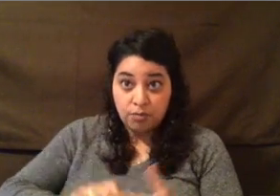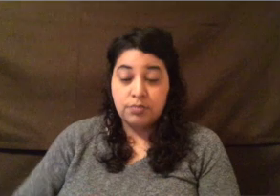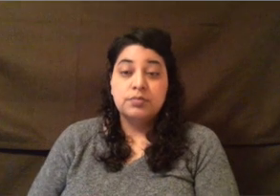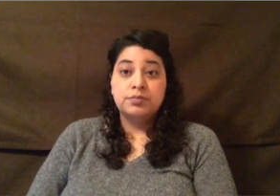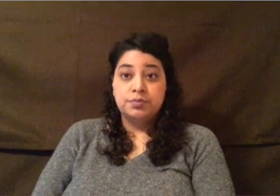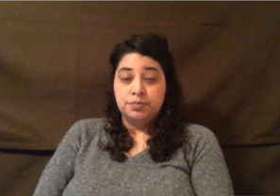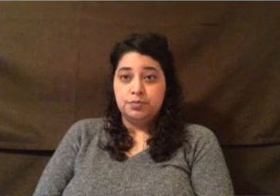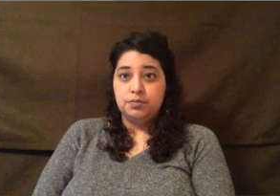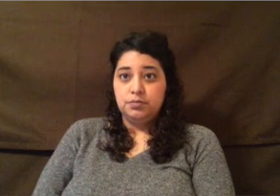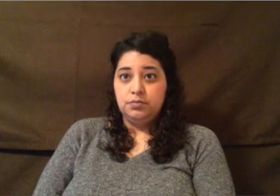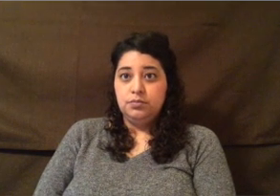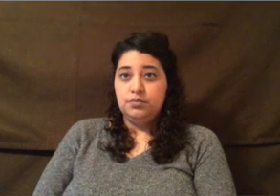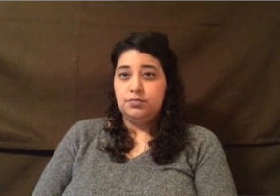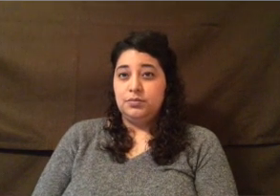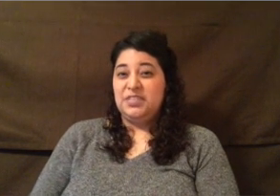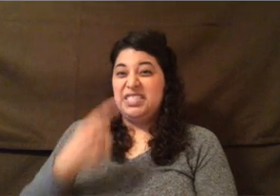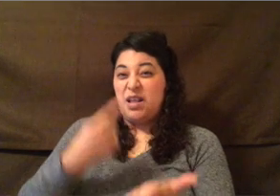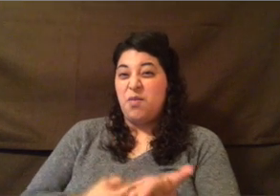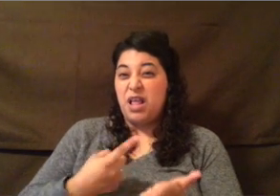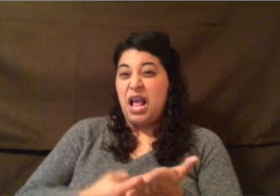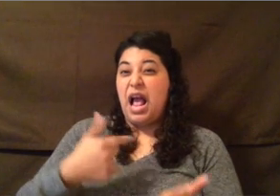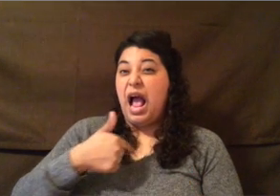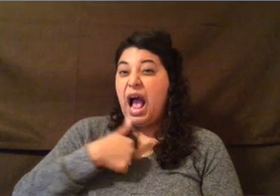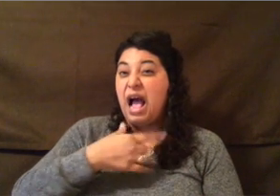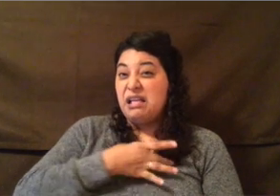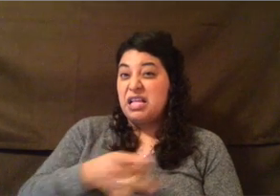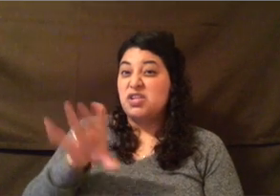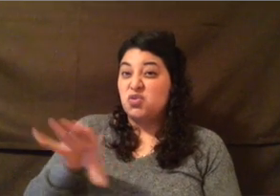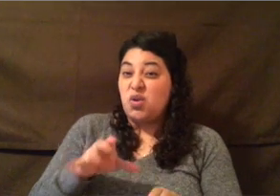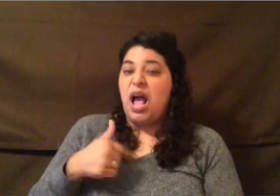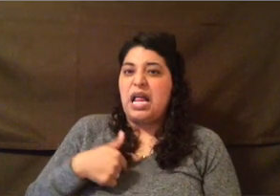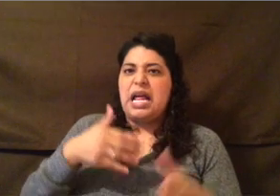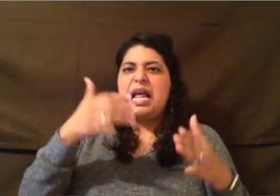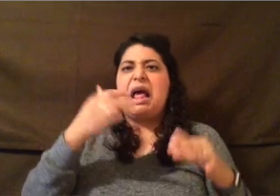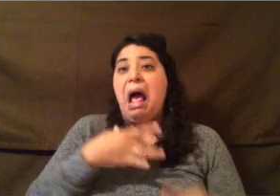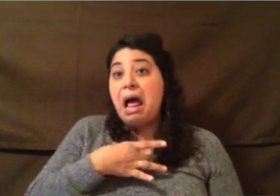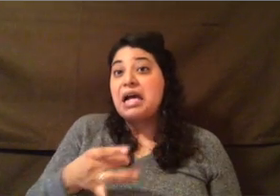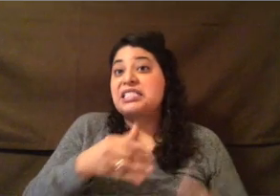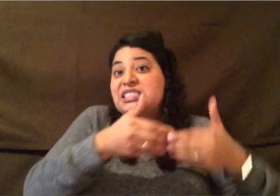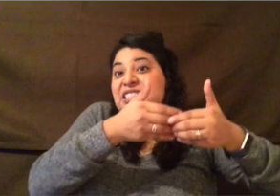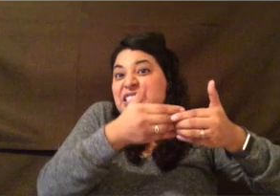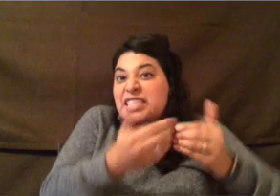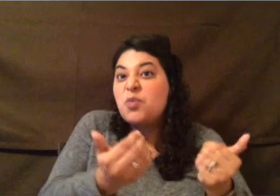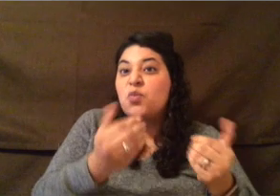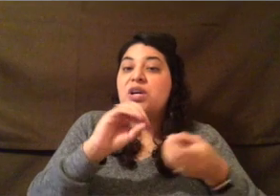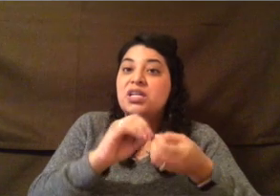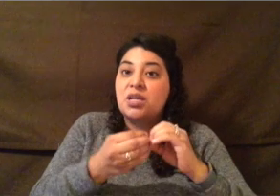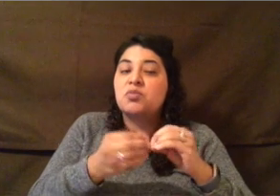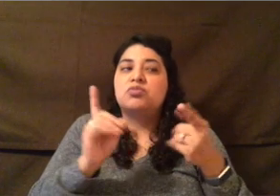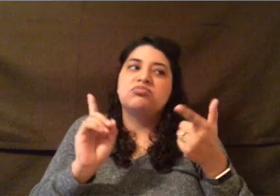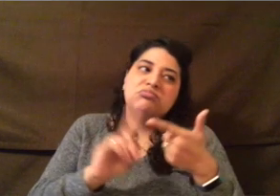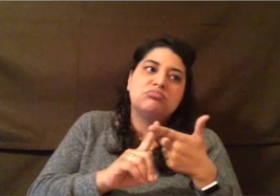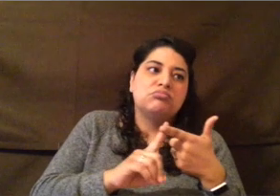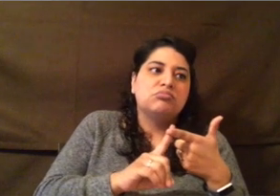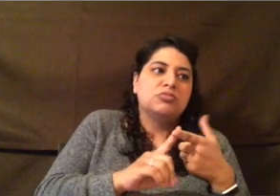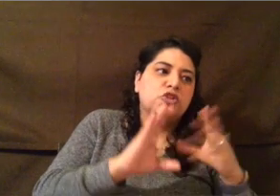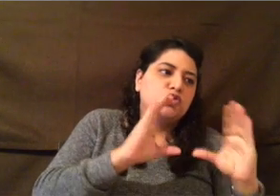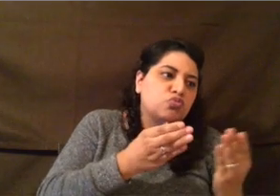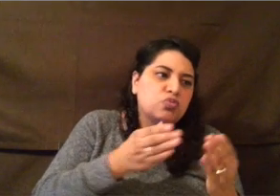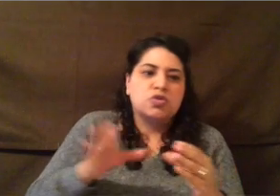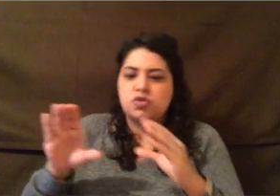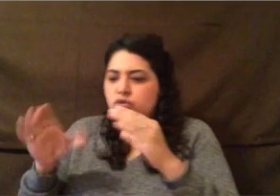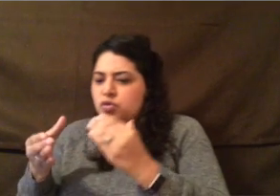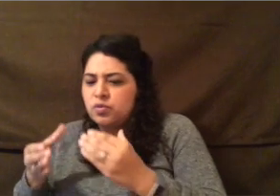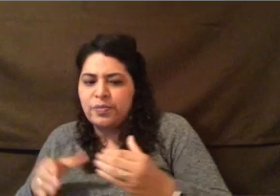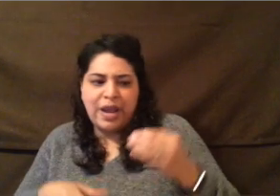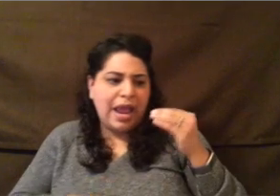And something that I like to do is I like to break up these numbers into groups, like adding